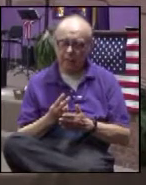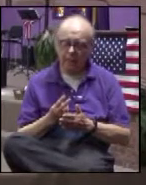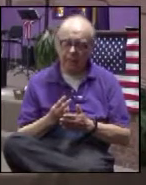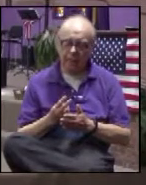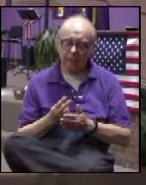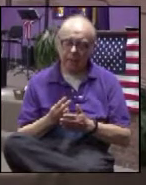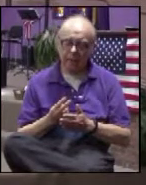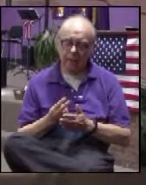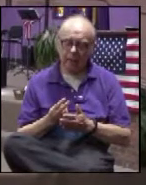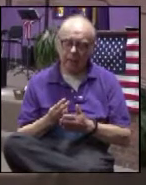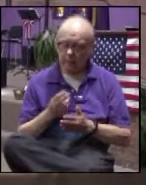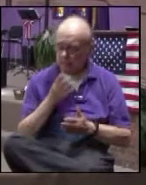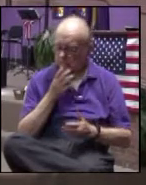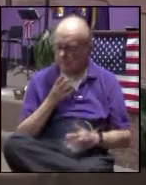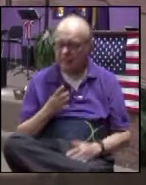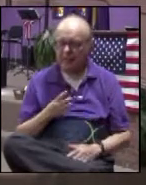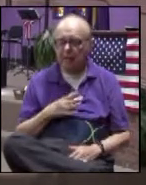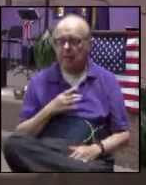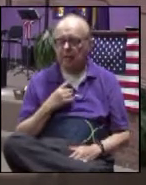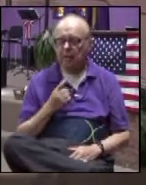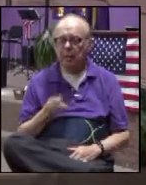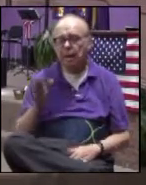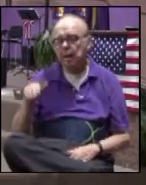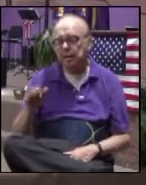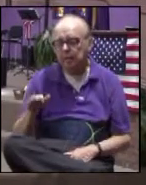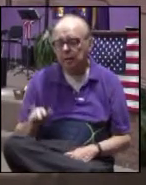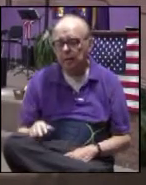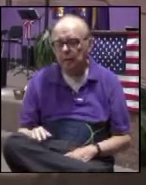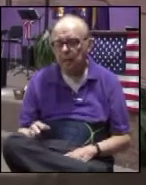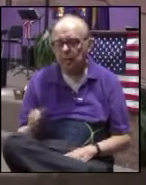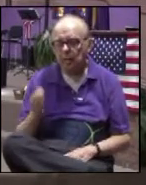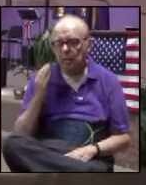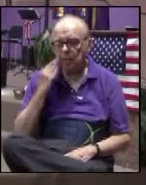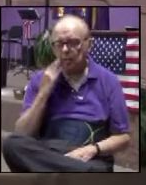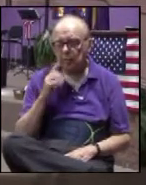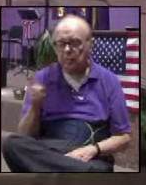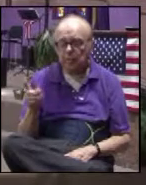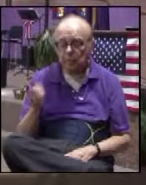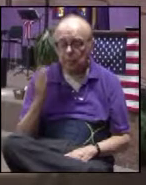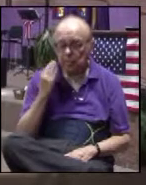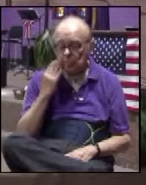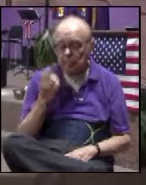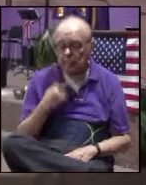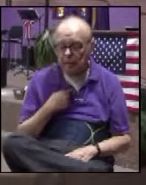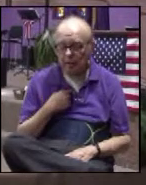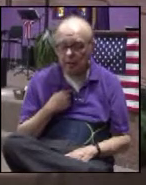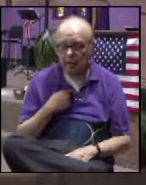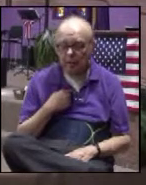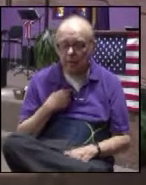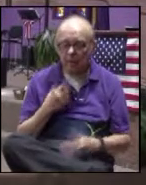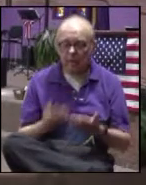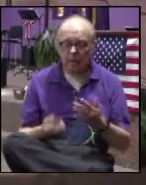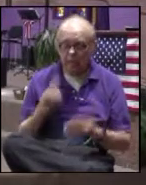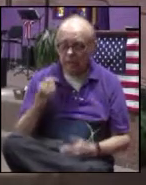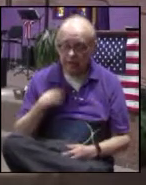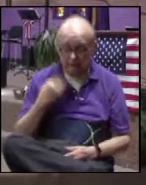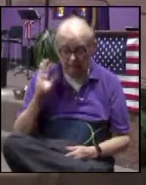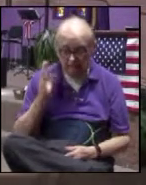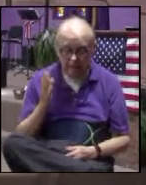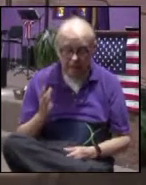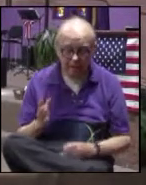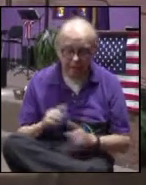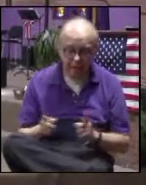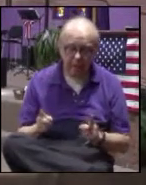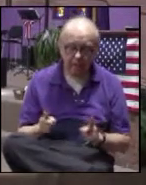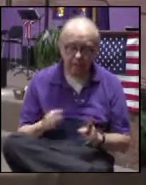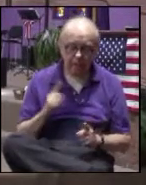voice. She says, hey, I know most of you don't know me, and you probably think I'm crazy, But